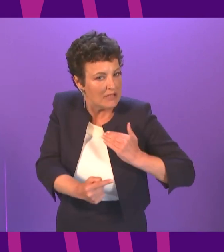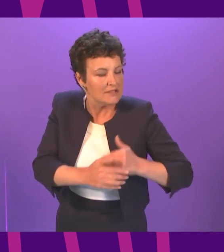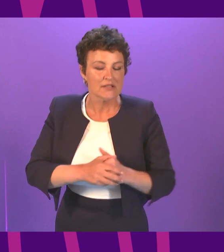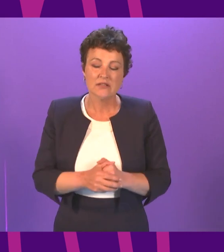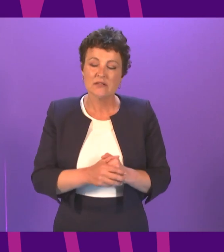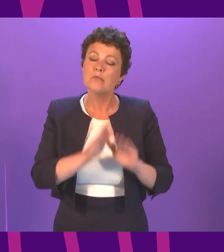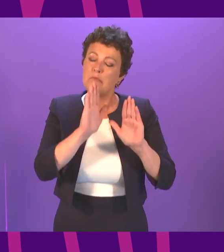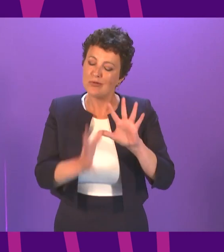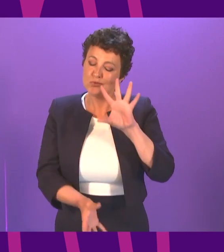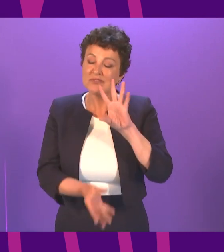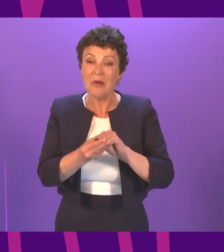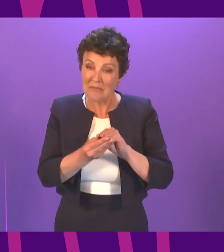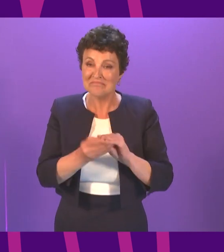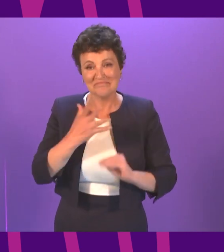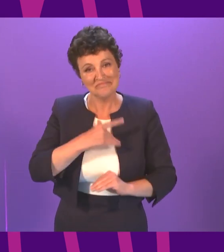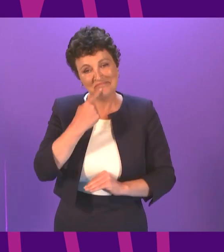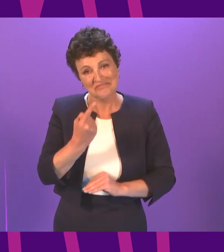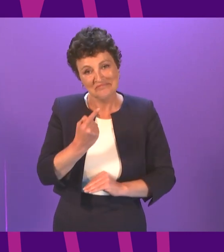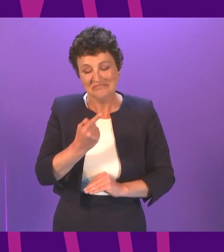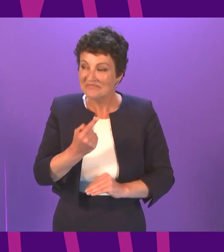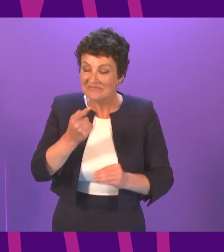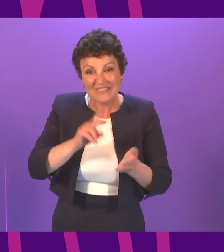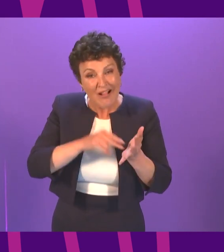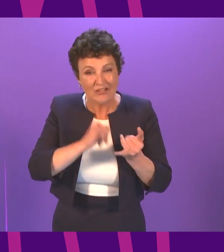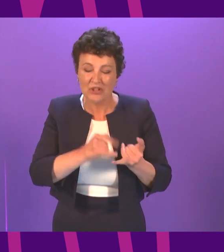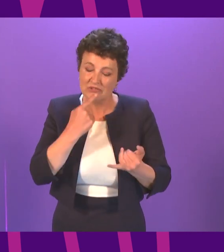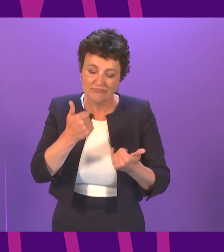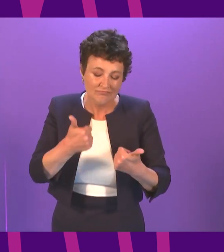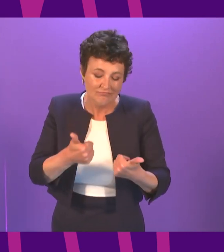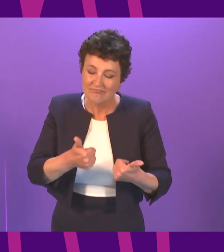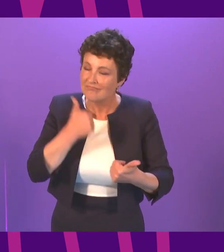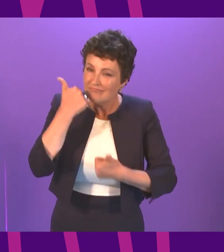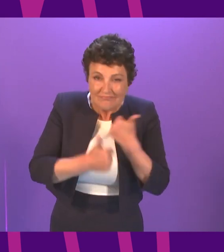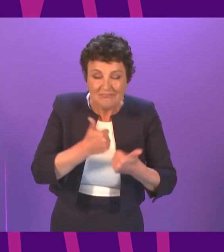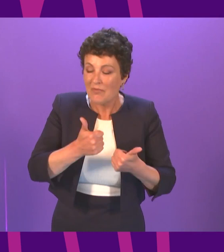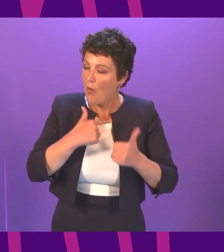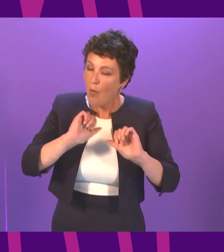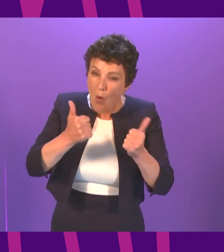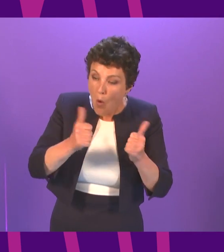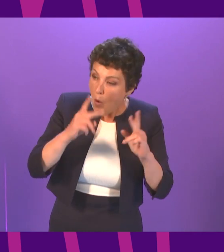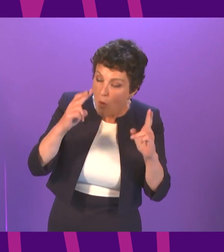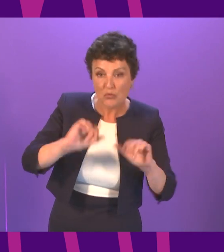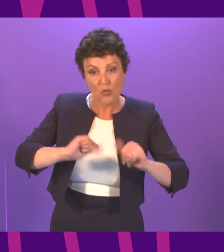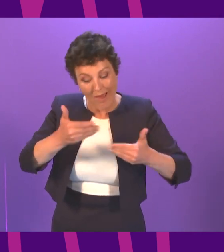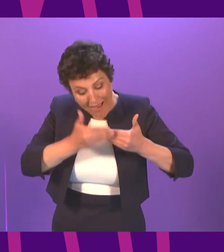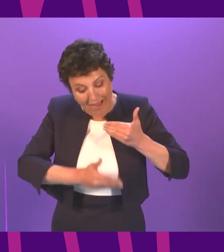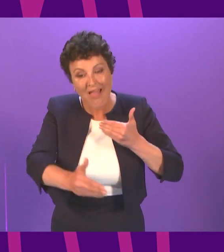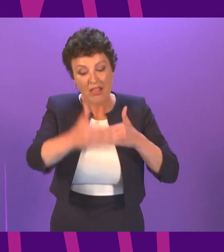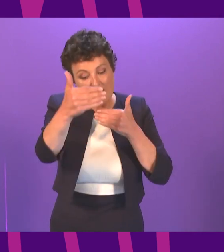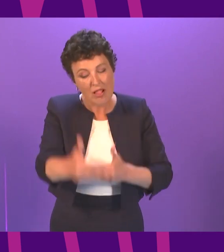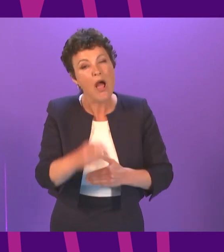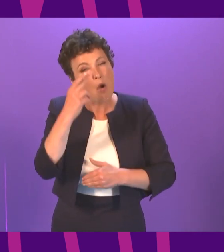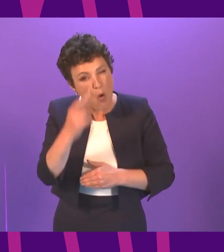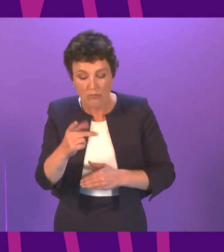I wish the First Minister well in her term of office and commit to working together to improve the lives of the